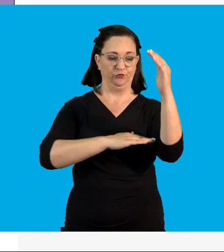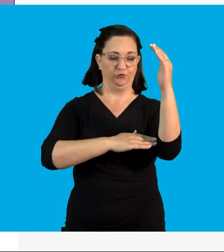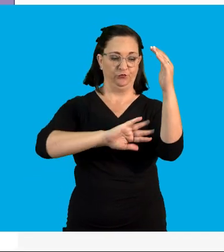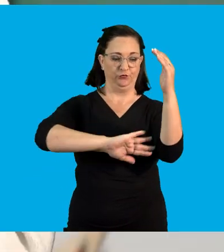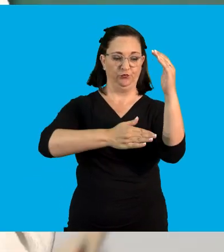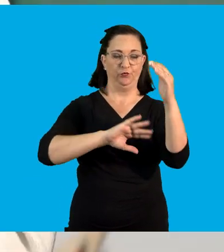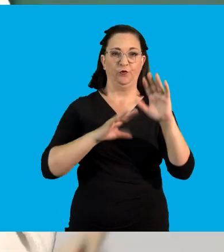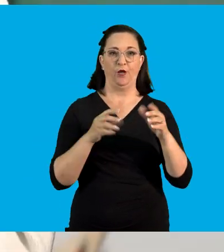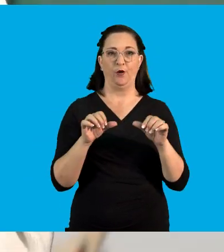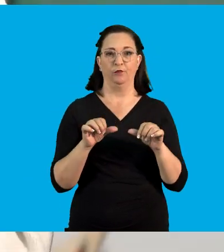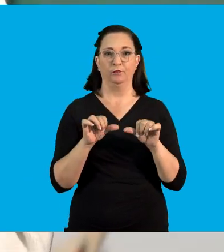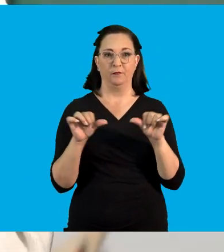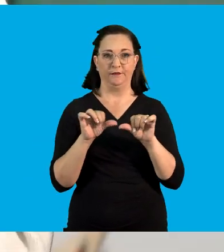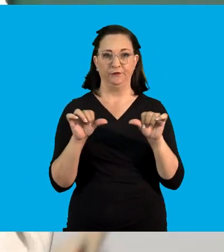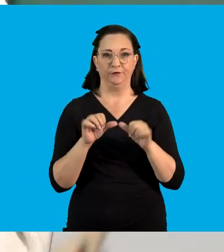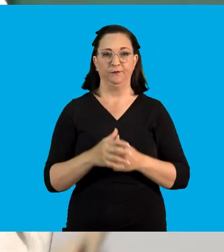angles.